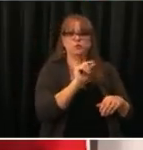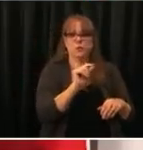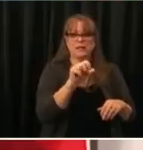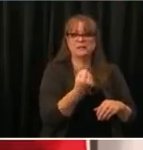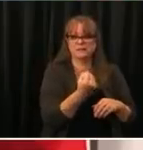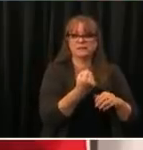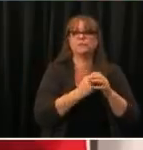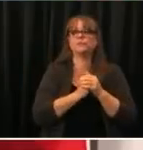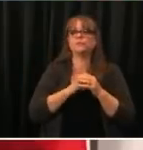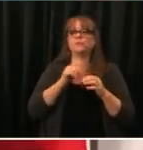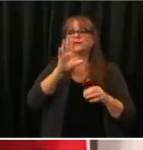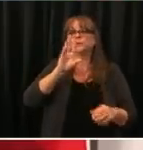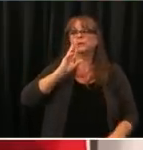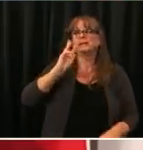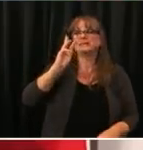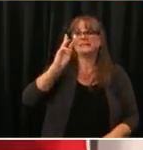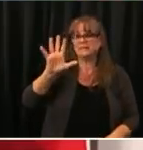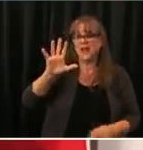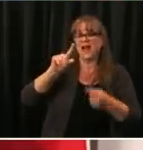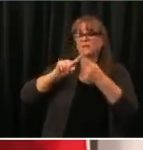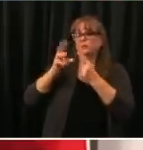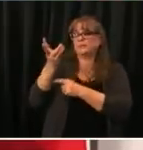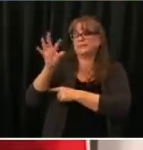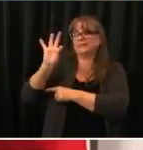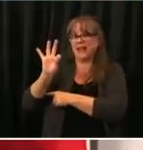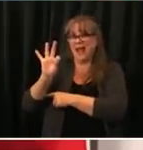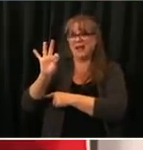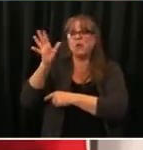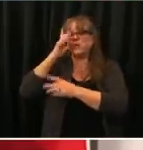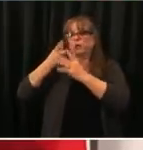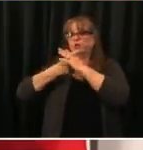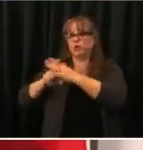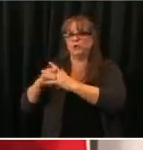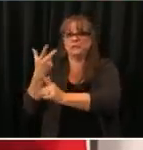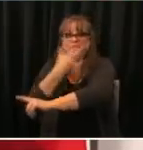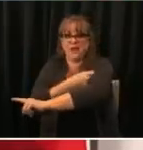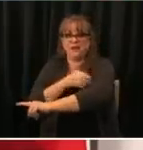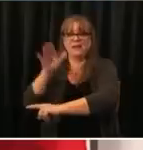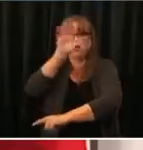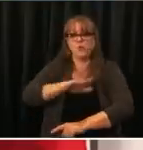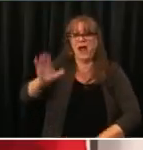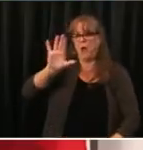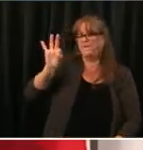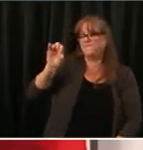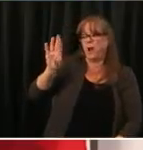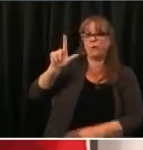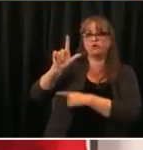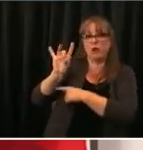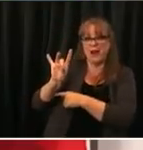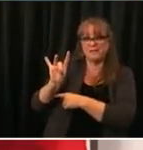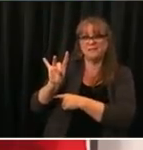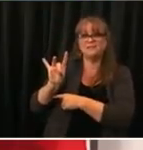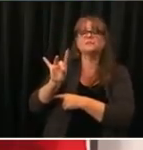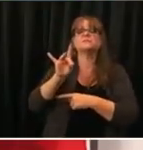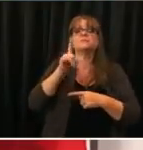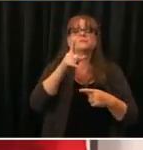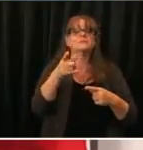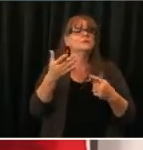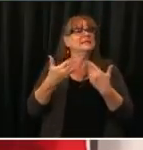starting February 8th. After that relatively easy call, I mean, the easiest call of all is the 70 and up. People 70 and up